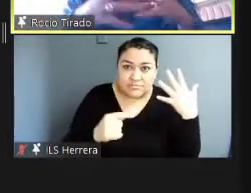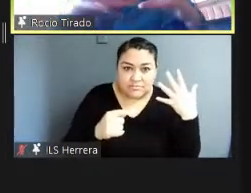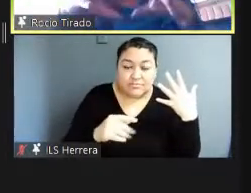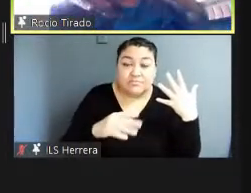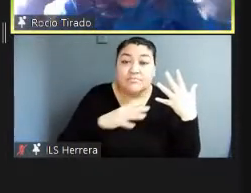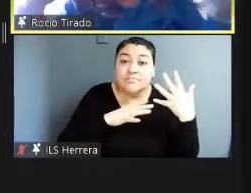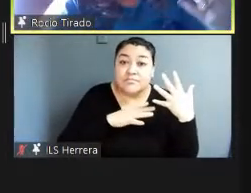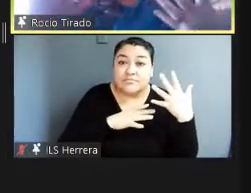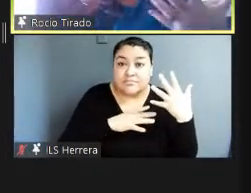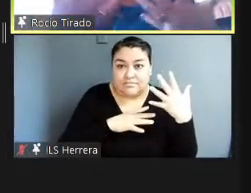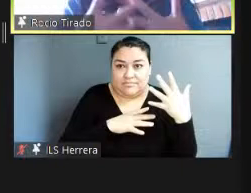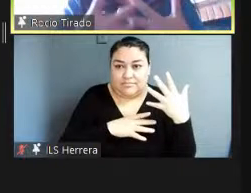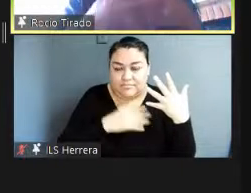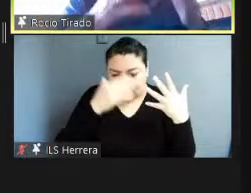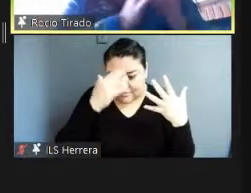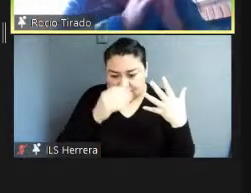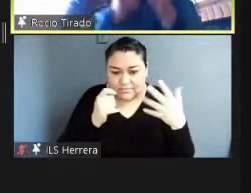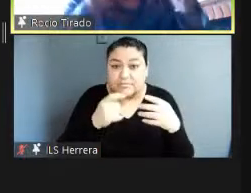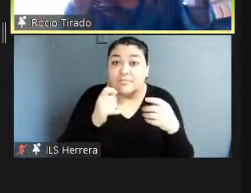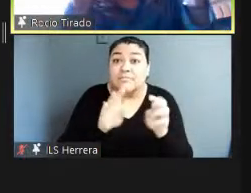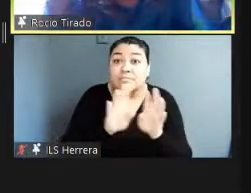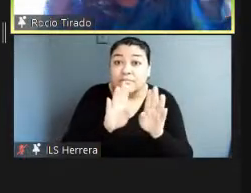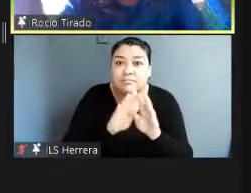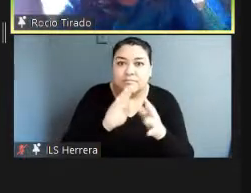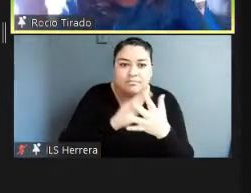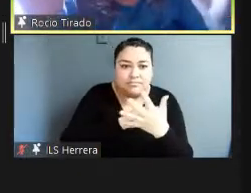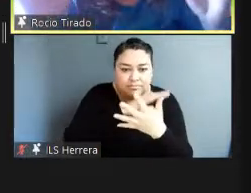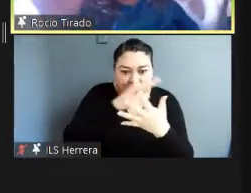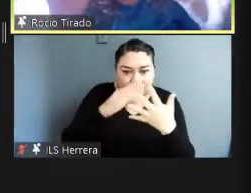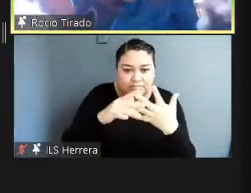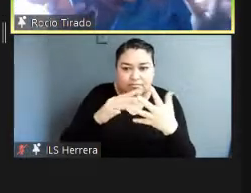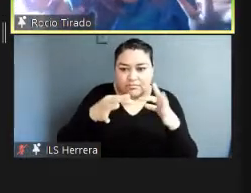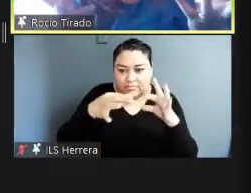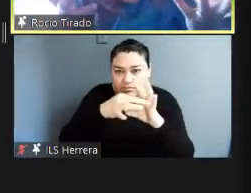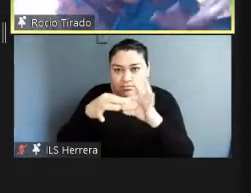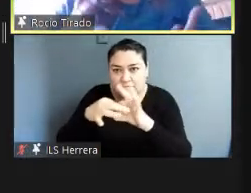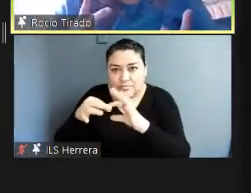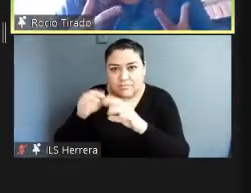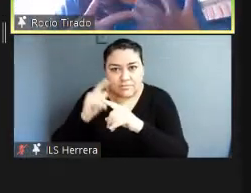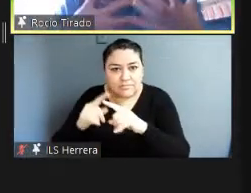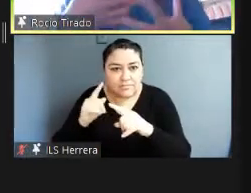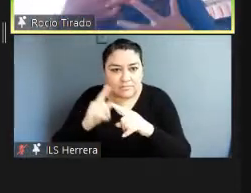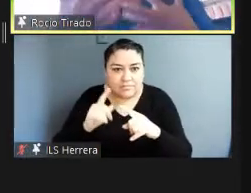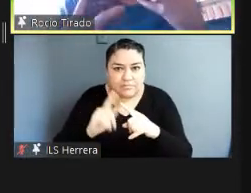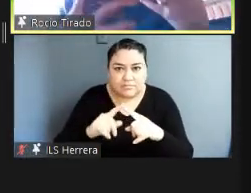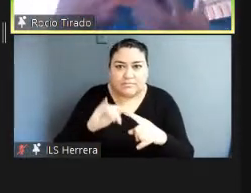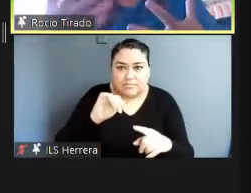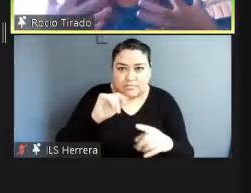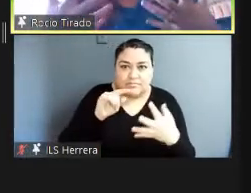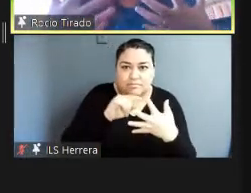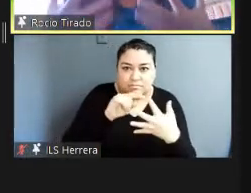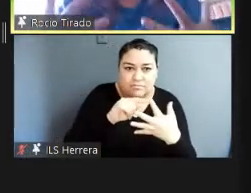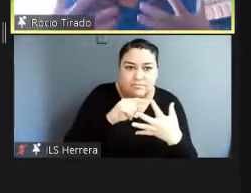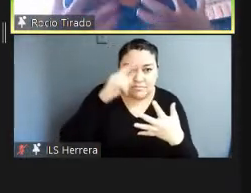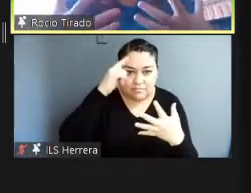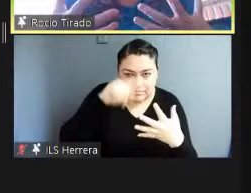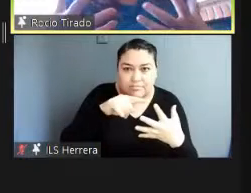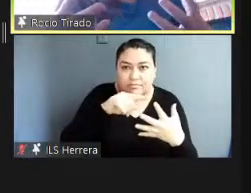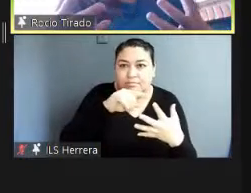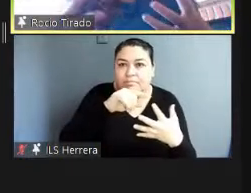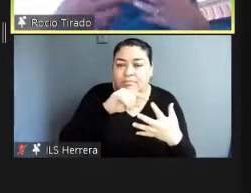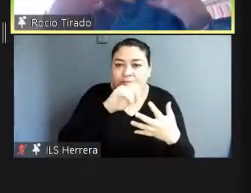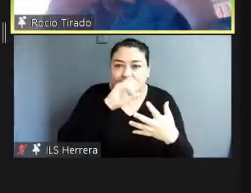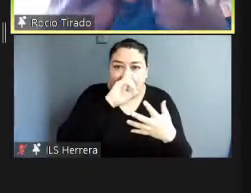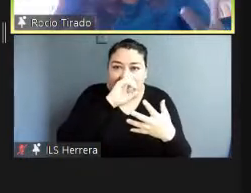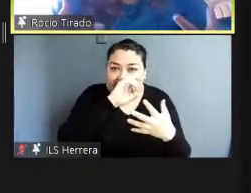As I said before, competencies are not linear. We understood this, and they can be intercalated.